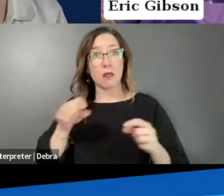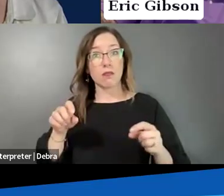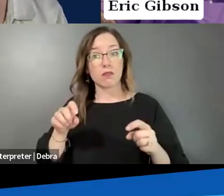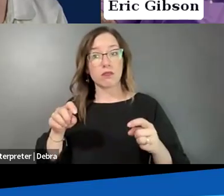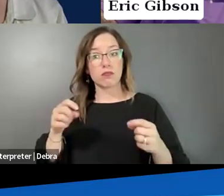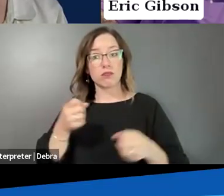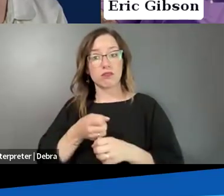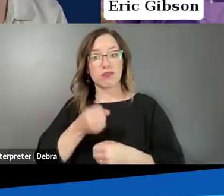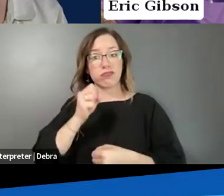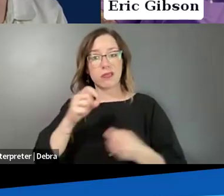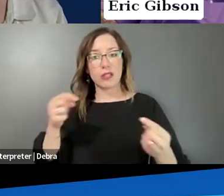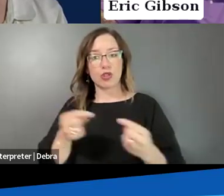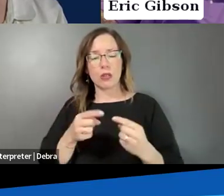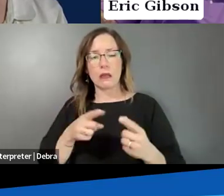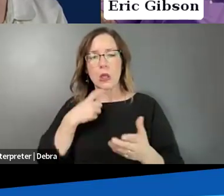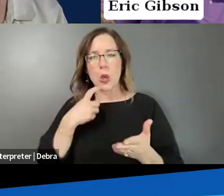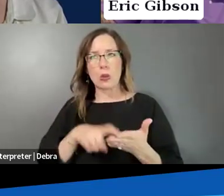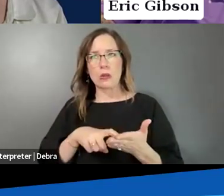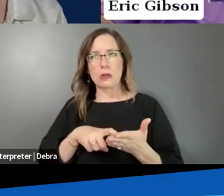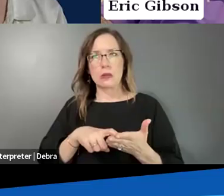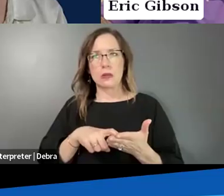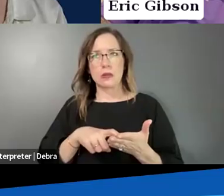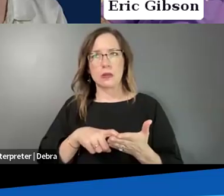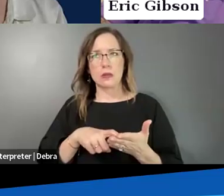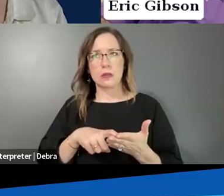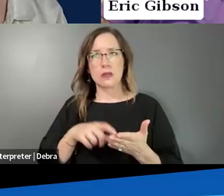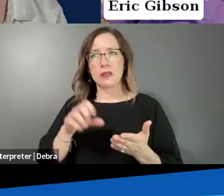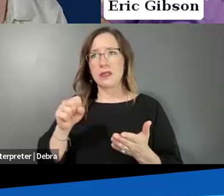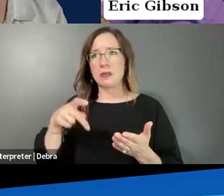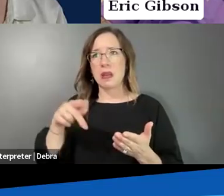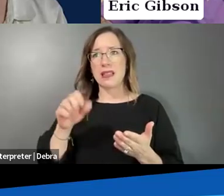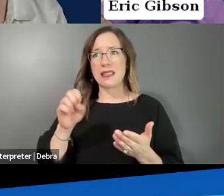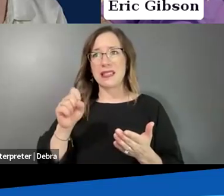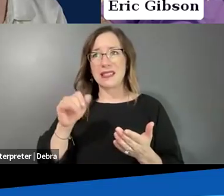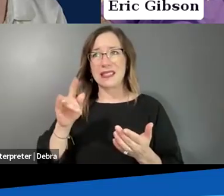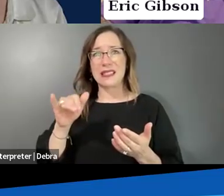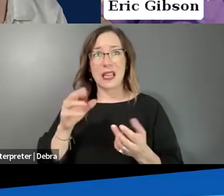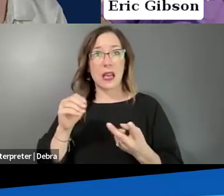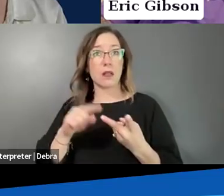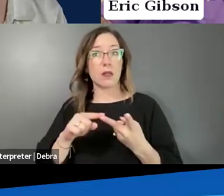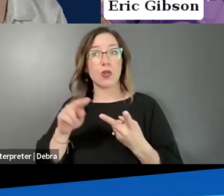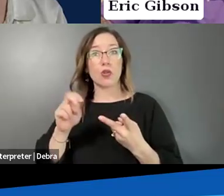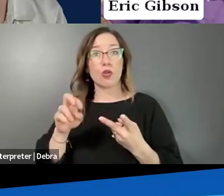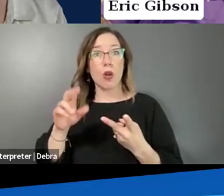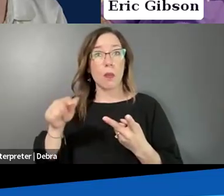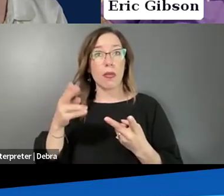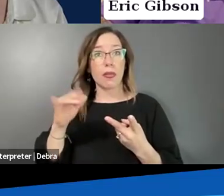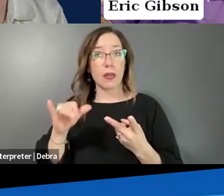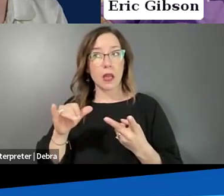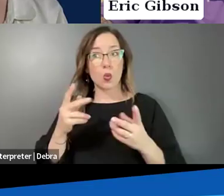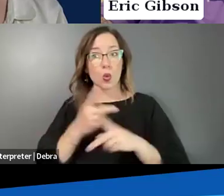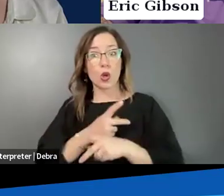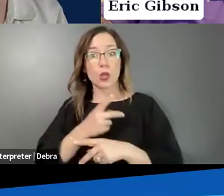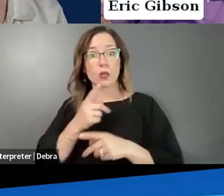I notice my spasticity neuropathy gets worse when my period's supposed to be happening.